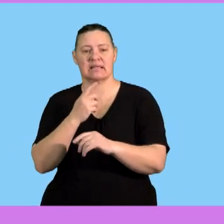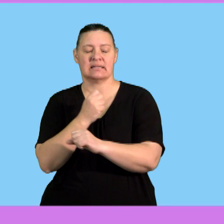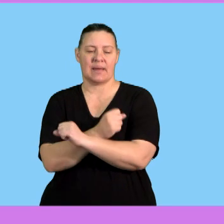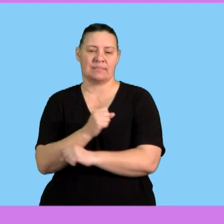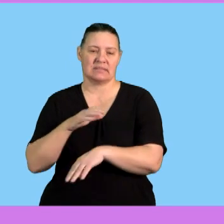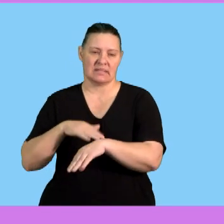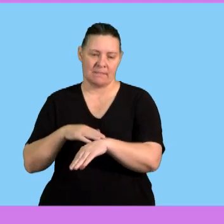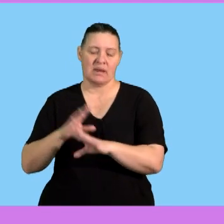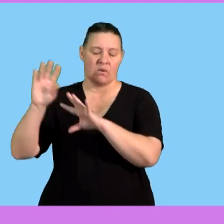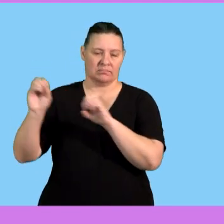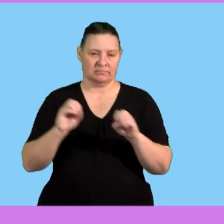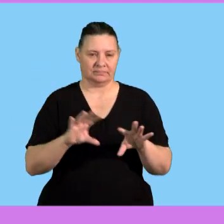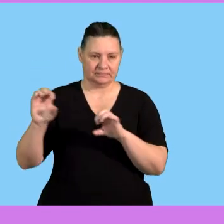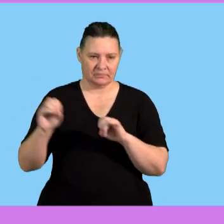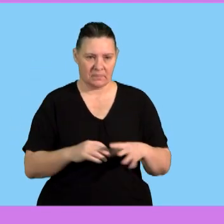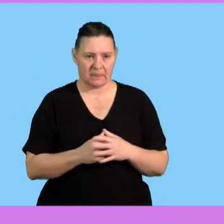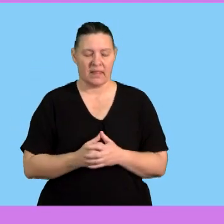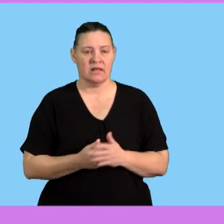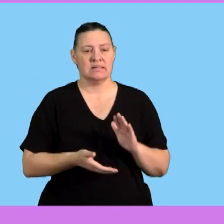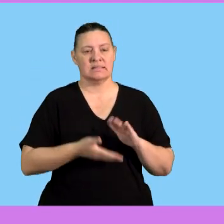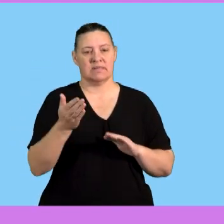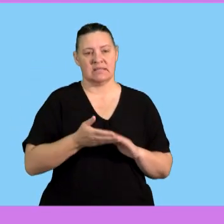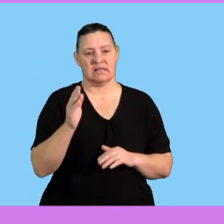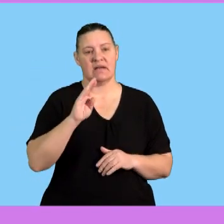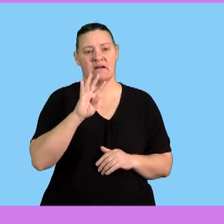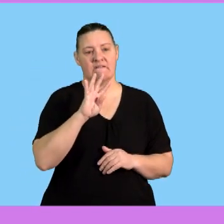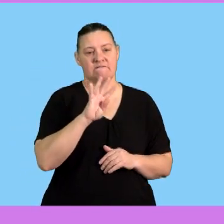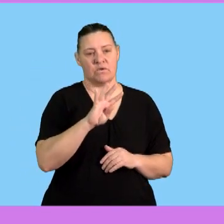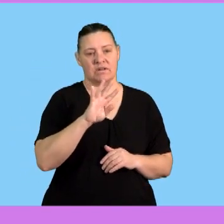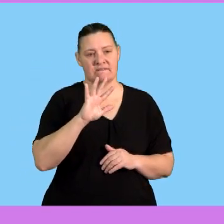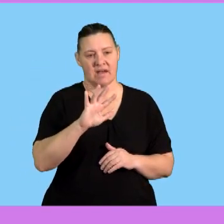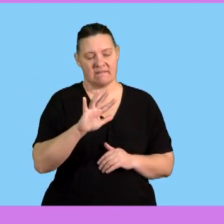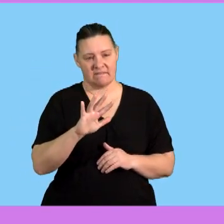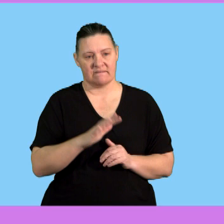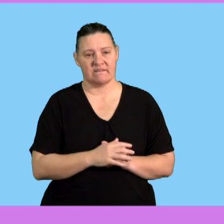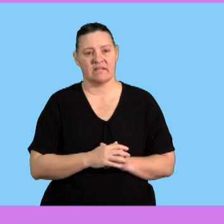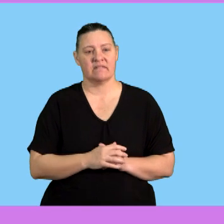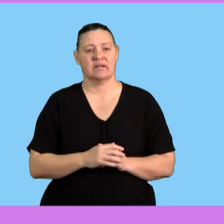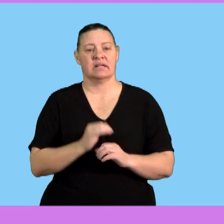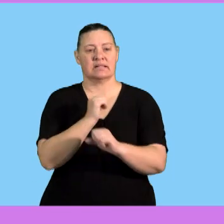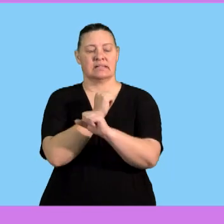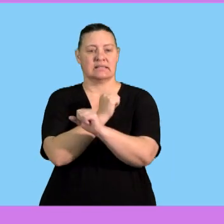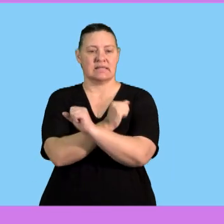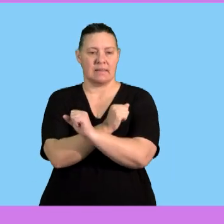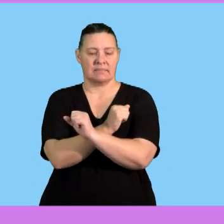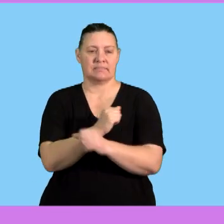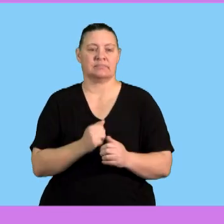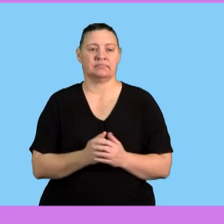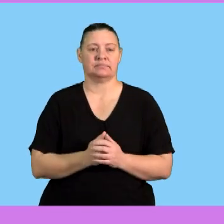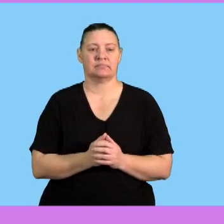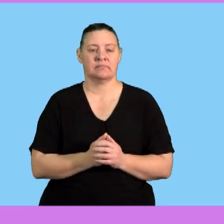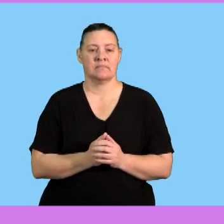are simply substituting our speed, kilometers per hour. So we have 45